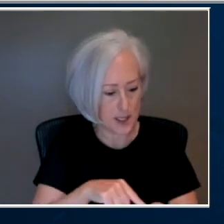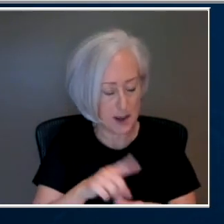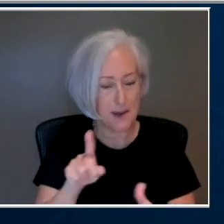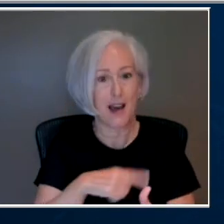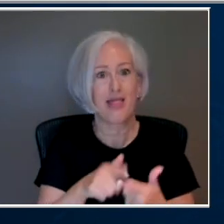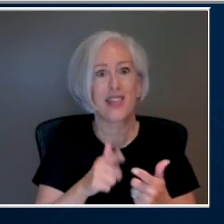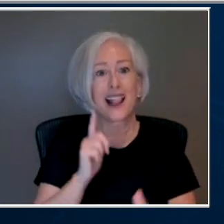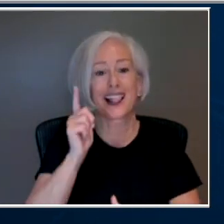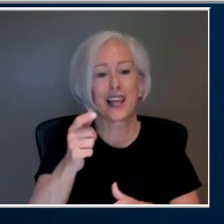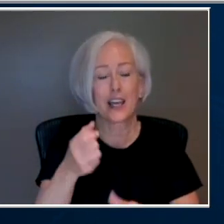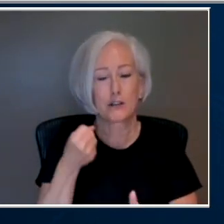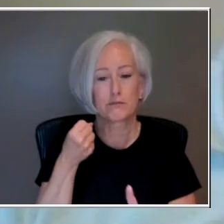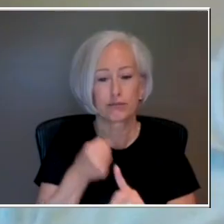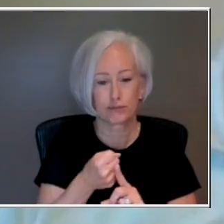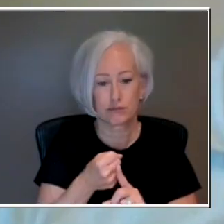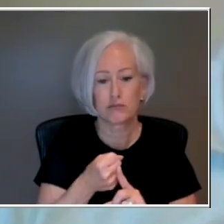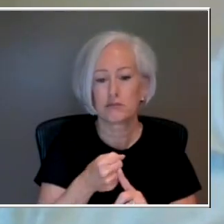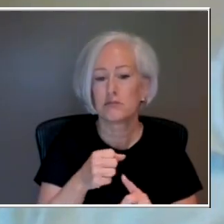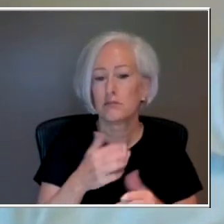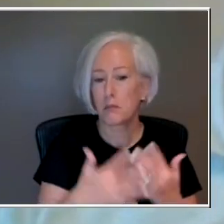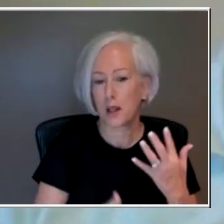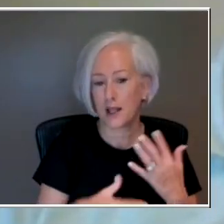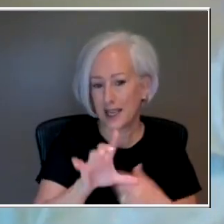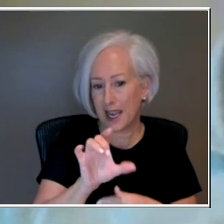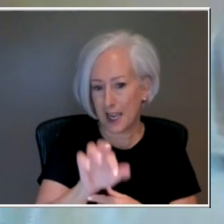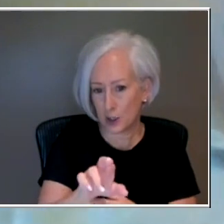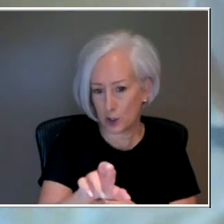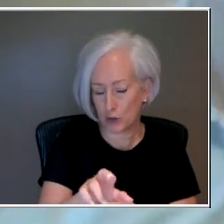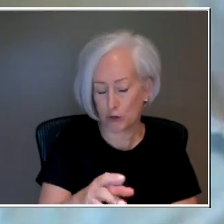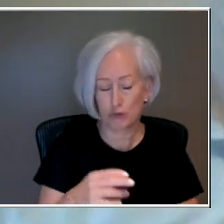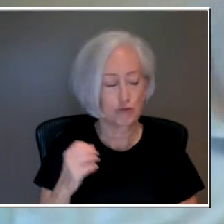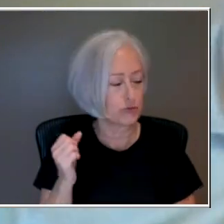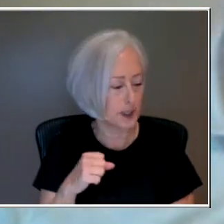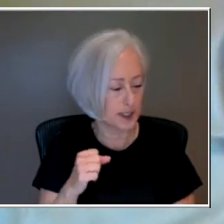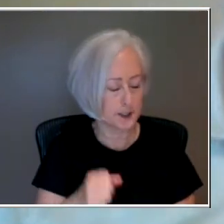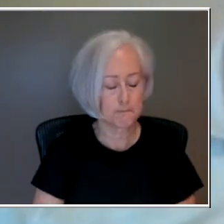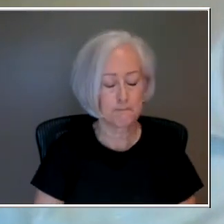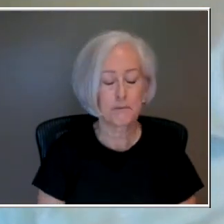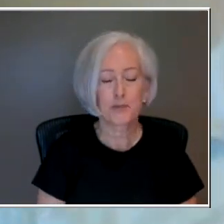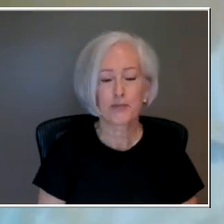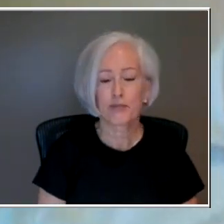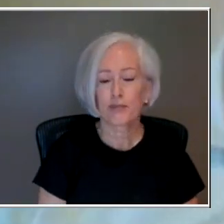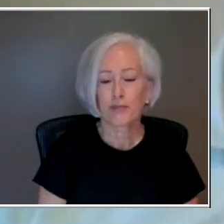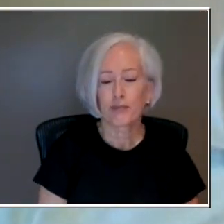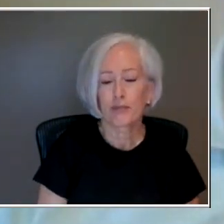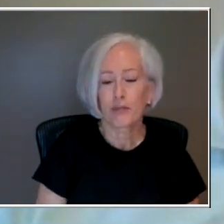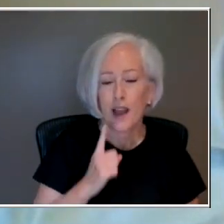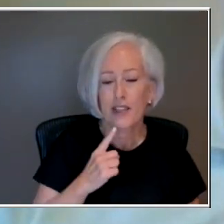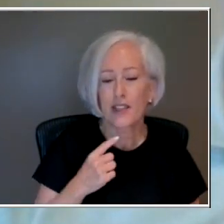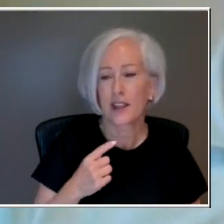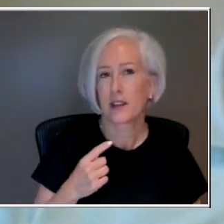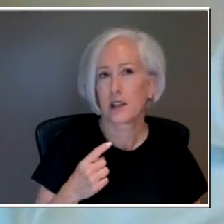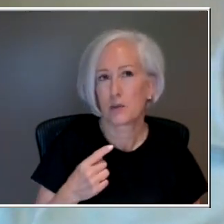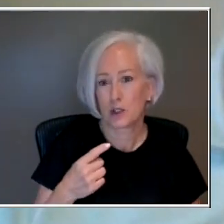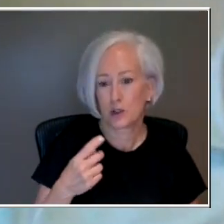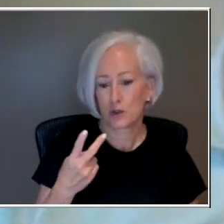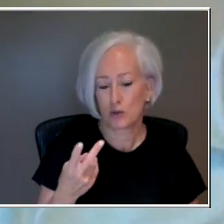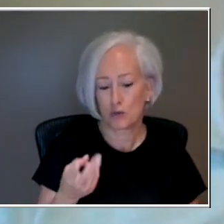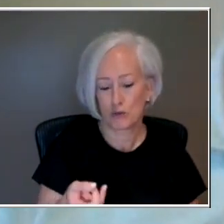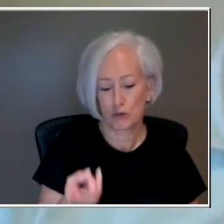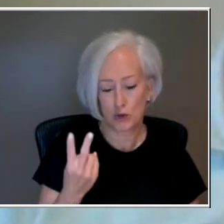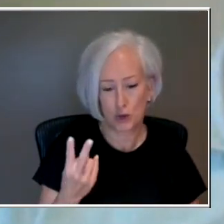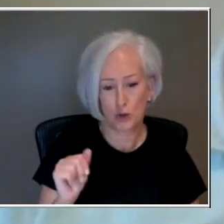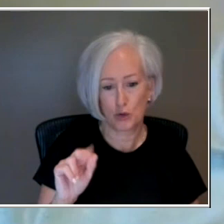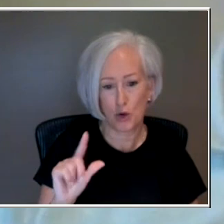later. Yes. So, I think it was 2 August ago. I was feeling